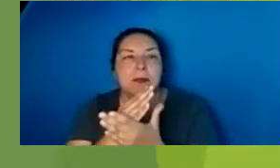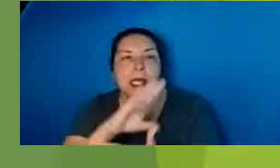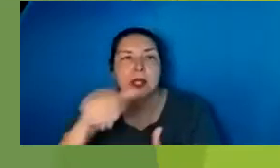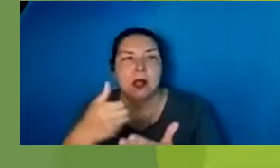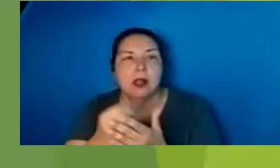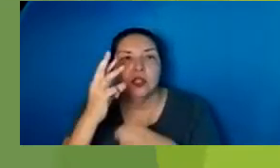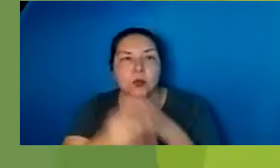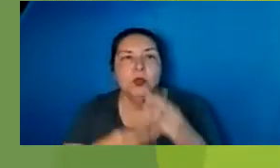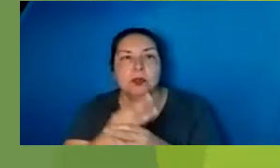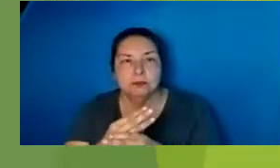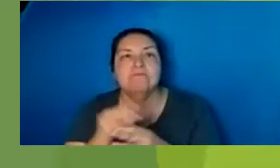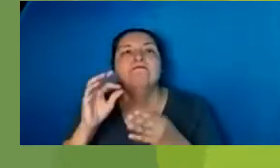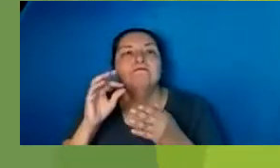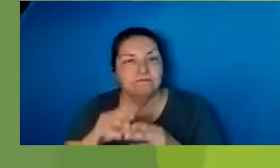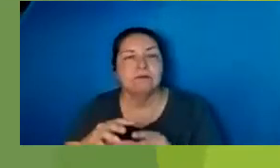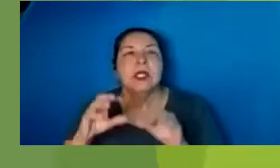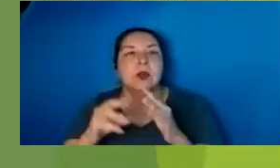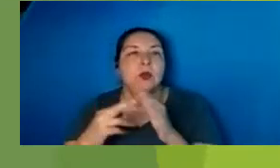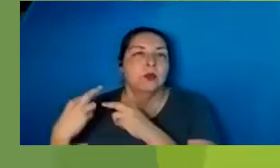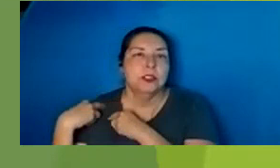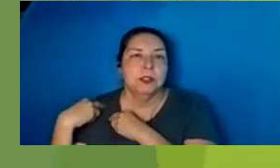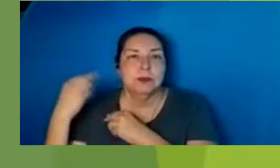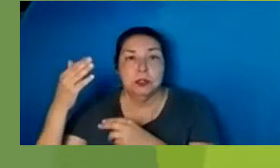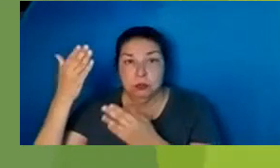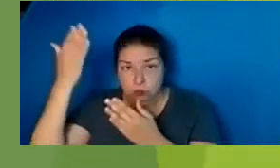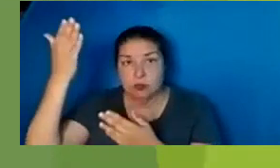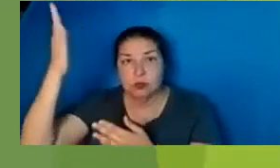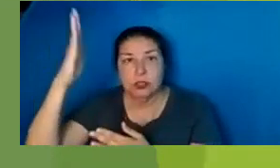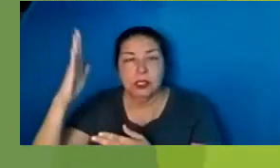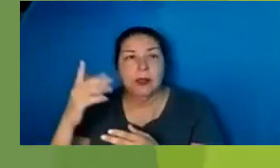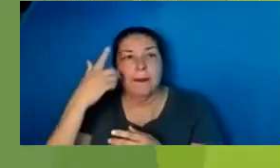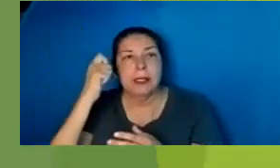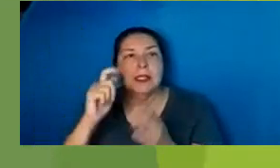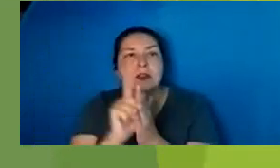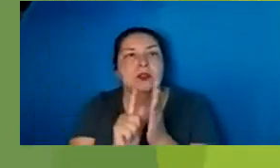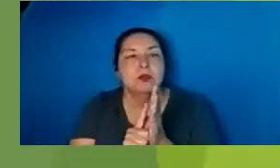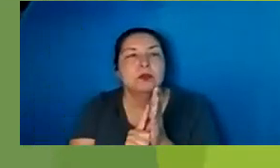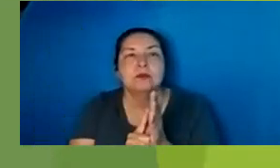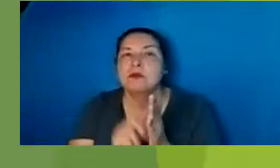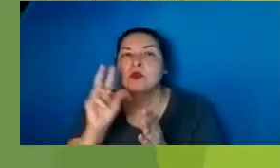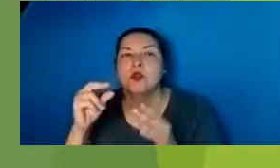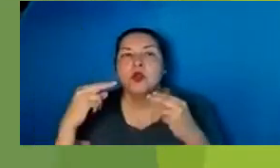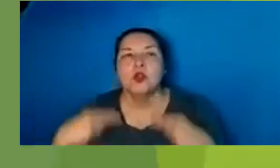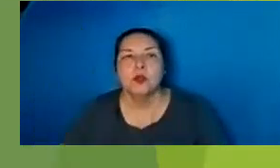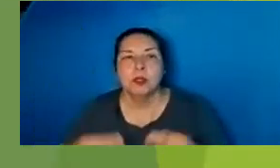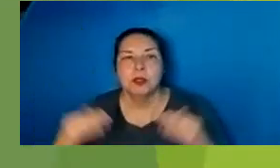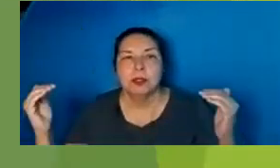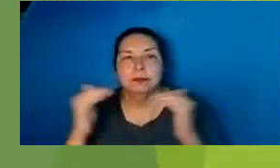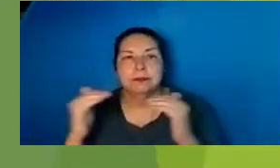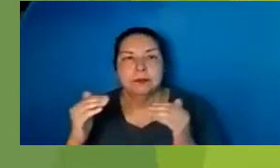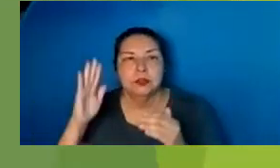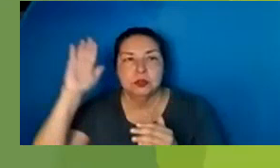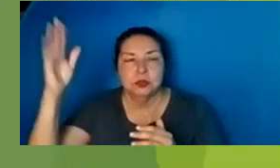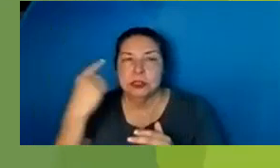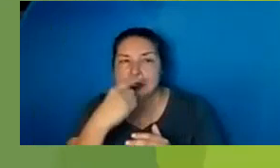accountable to God. For by the works of the law, no human being will be justified in his sight, since through the law